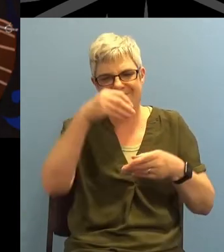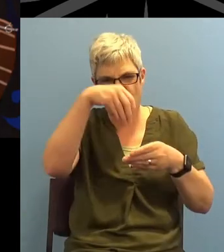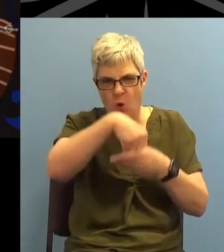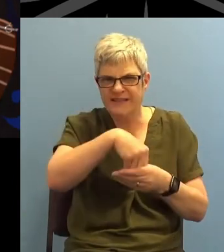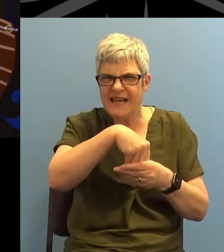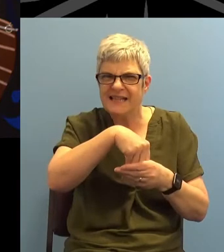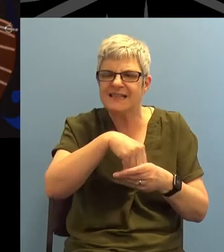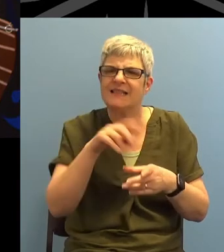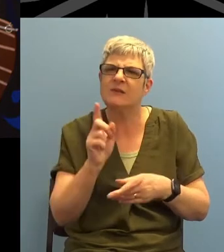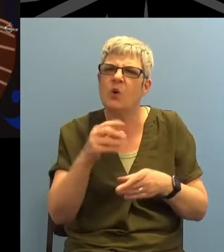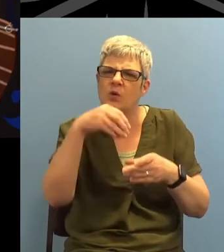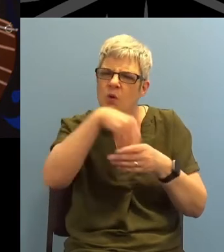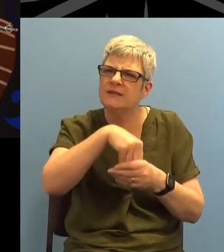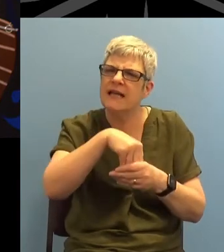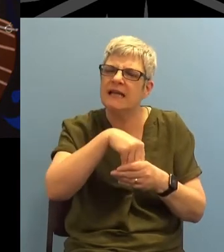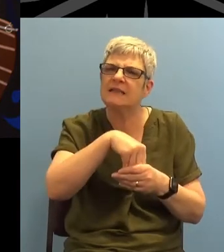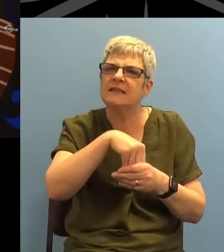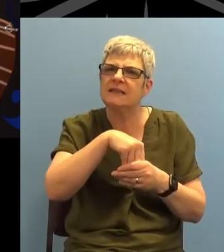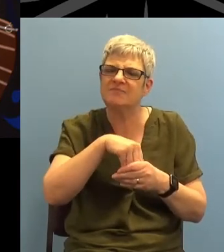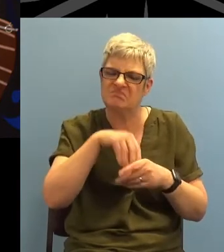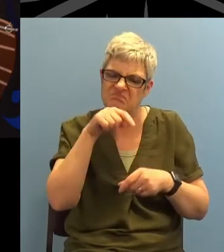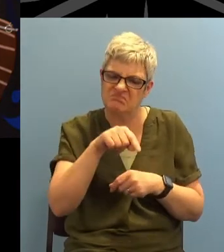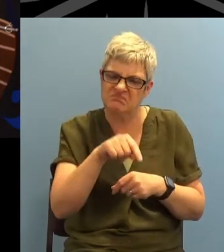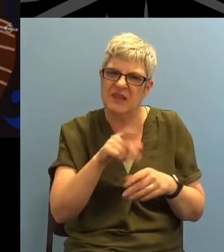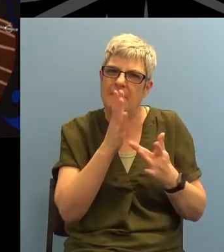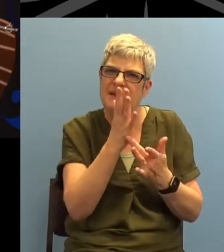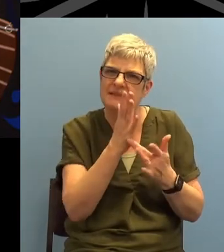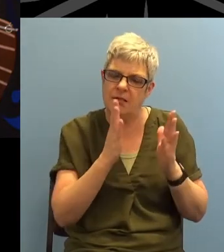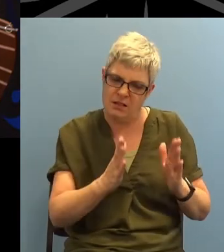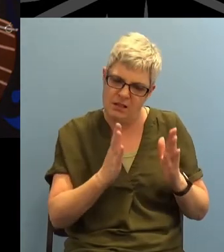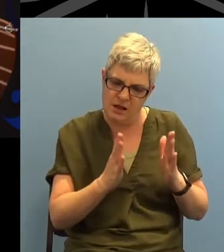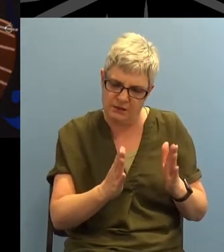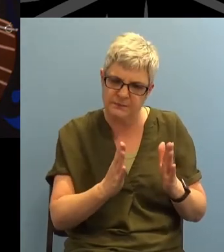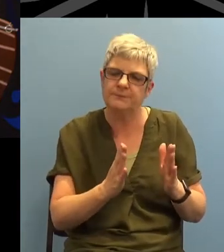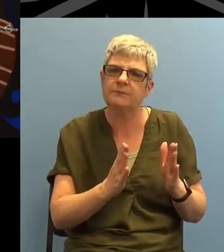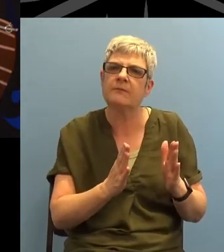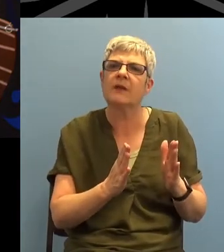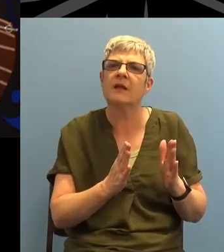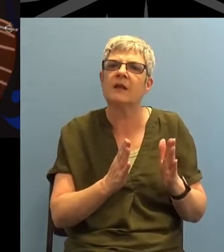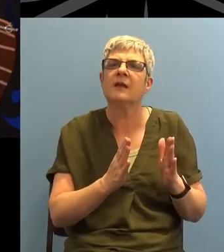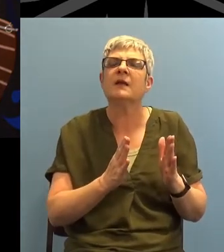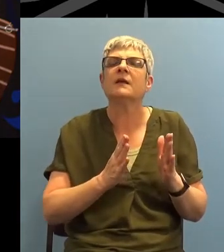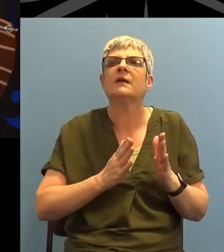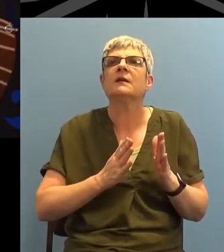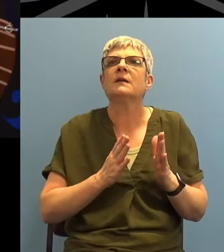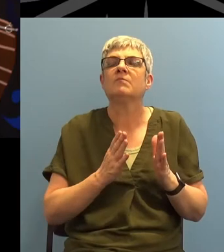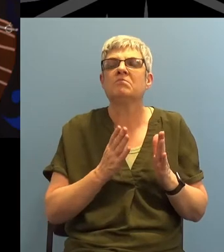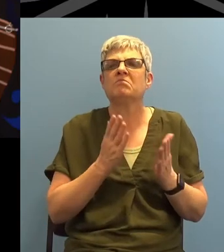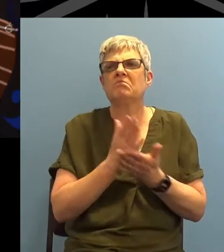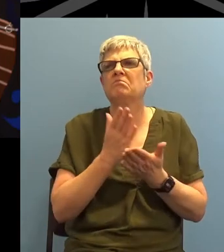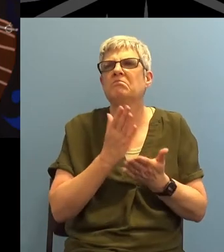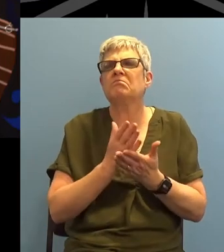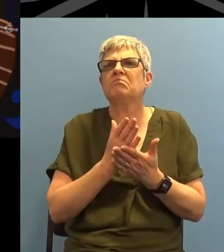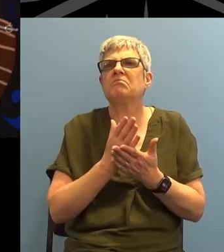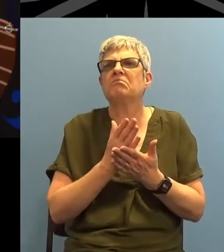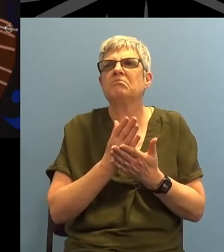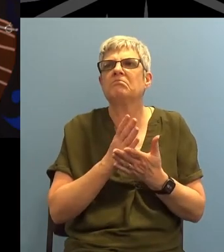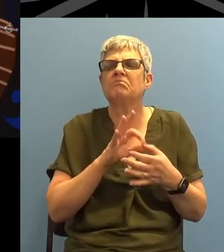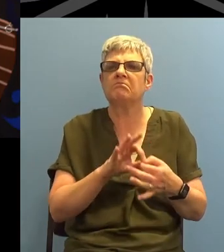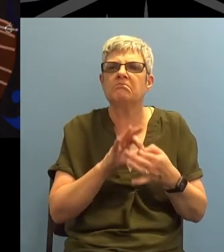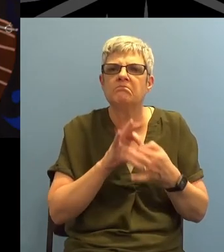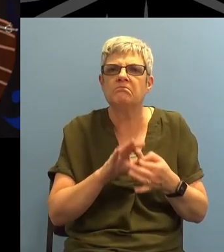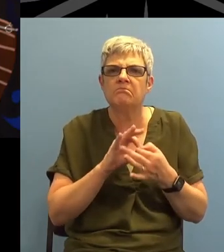context of this middle section of the book is